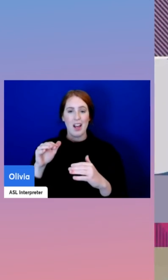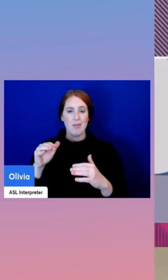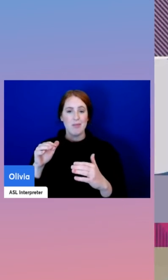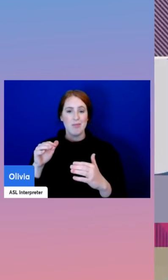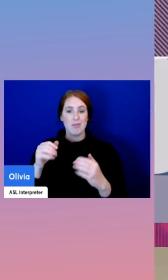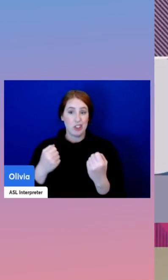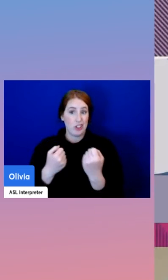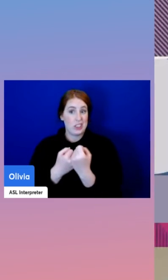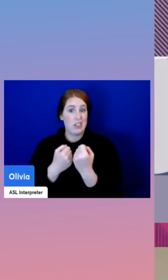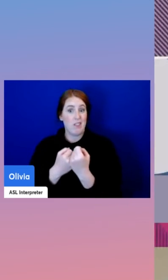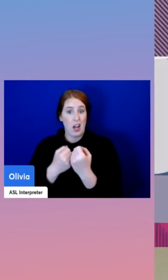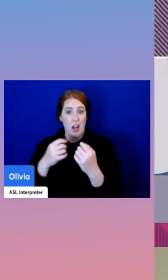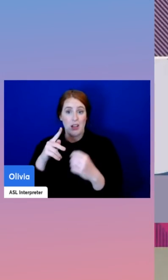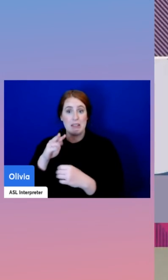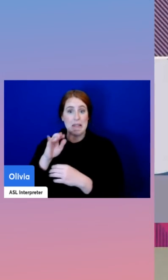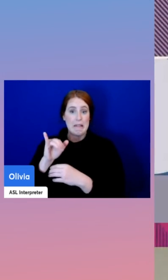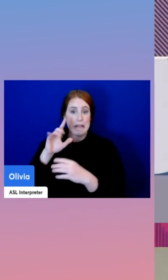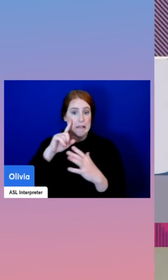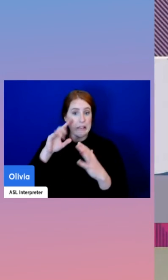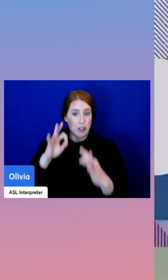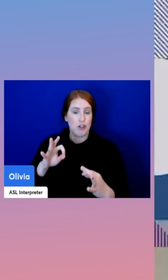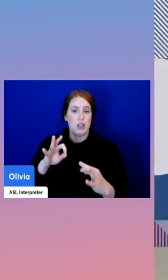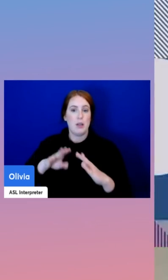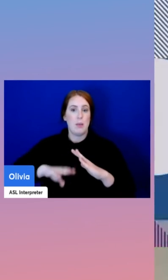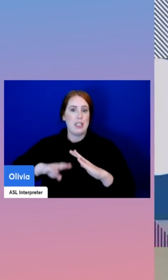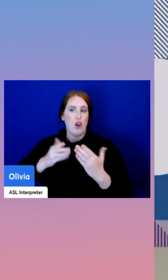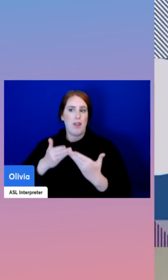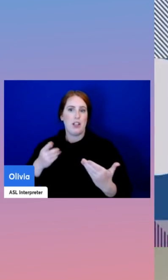on what you currently already have.